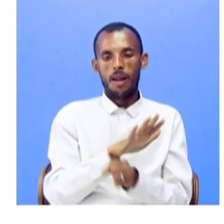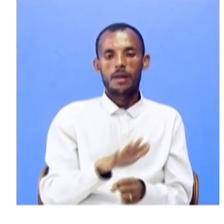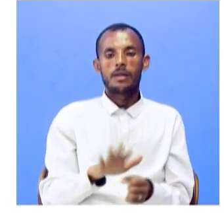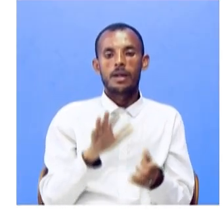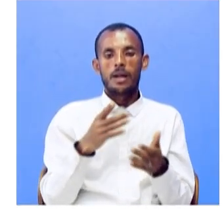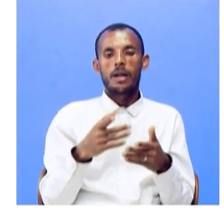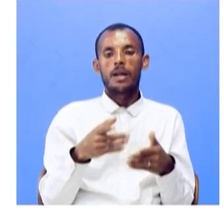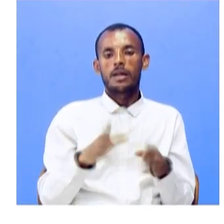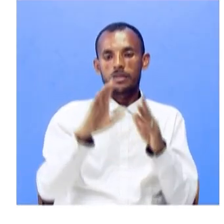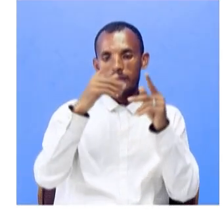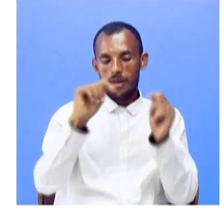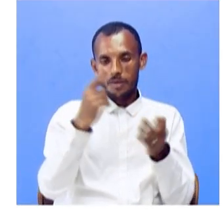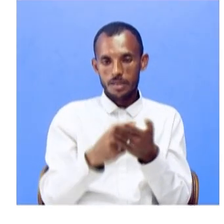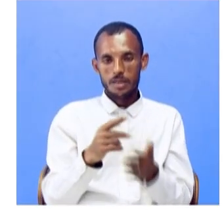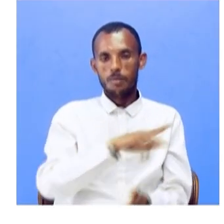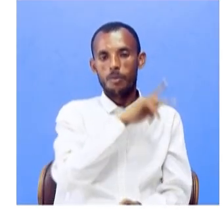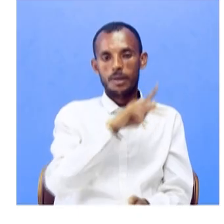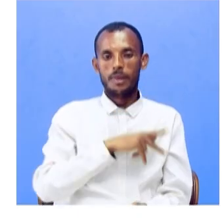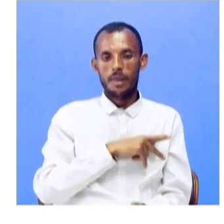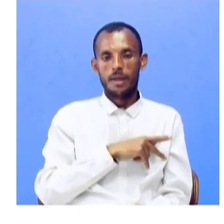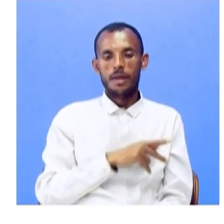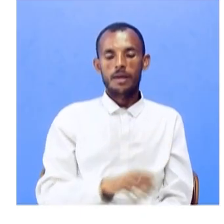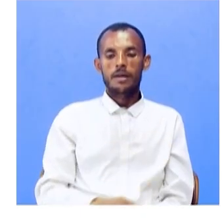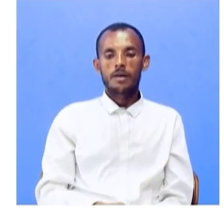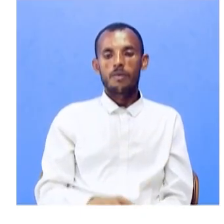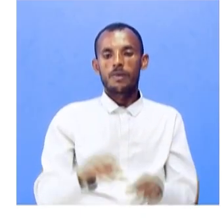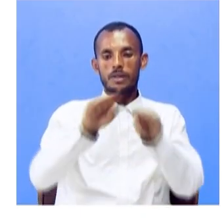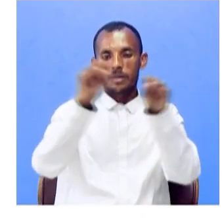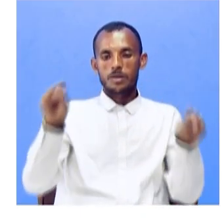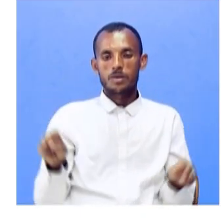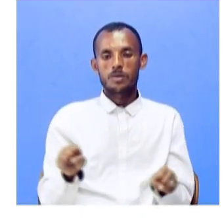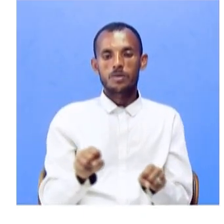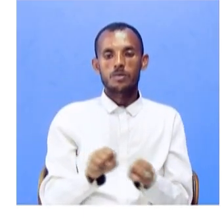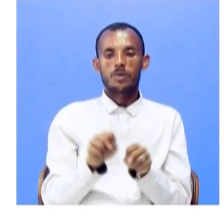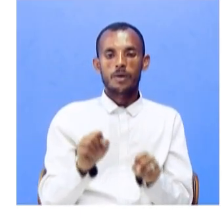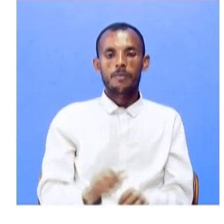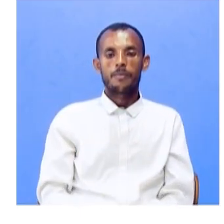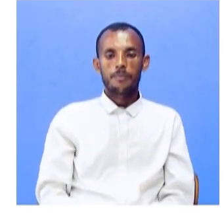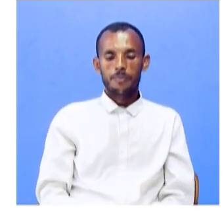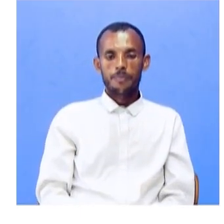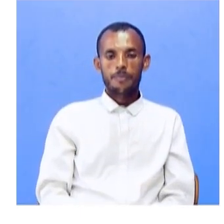to list properties of square. Properties of square.